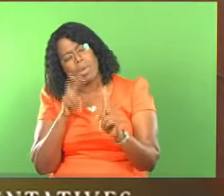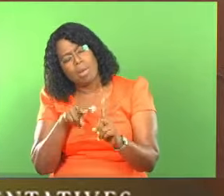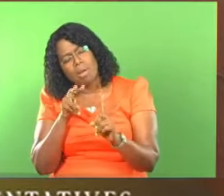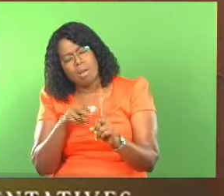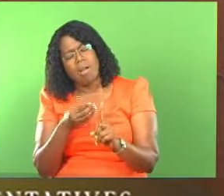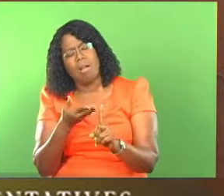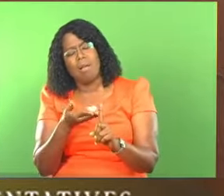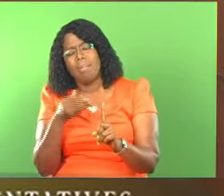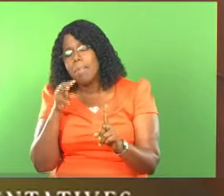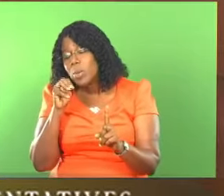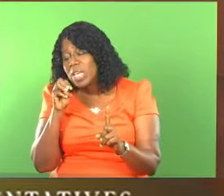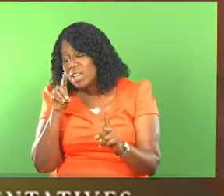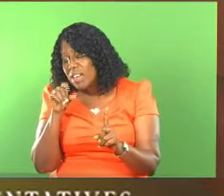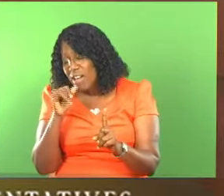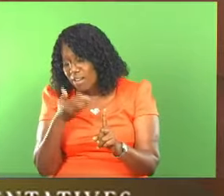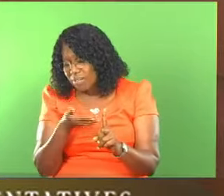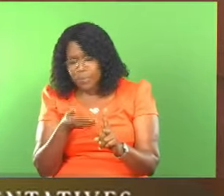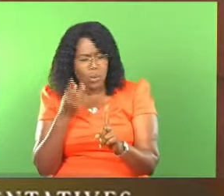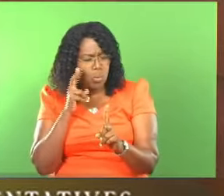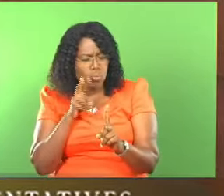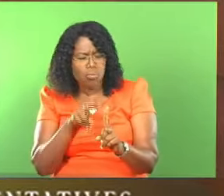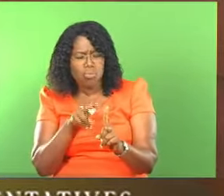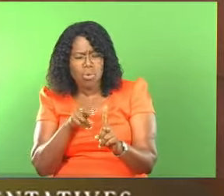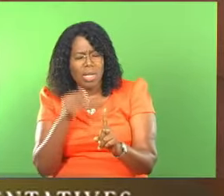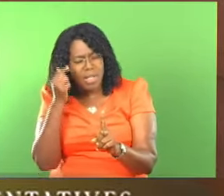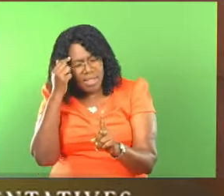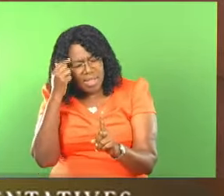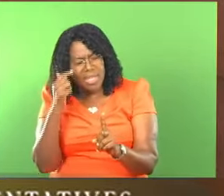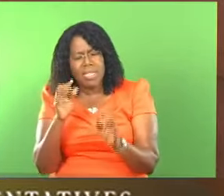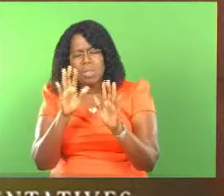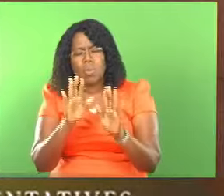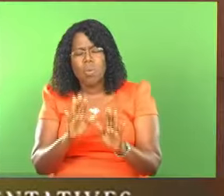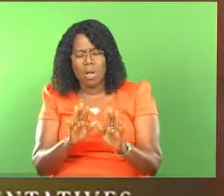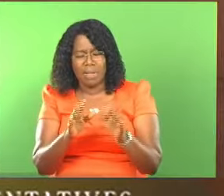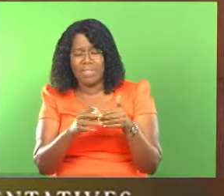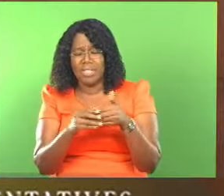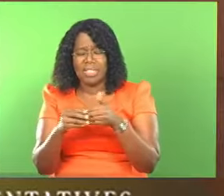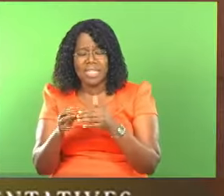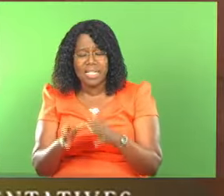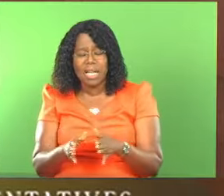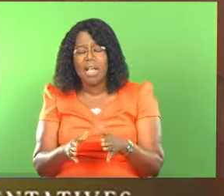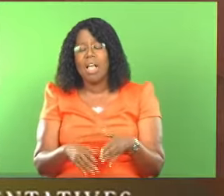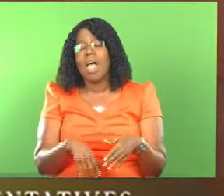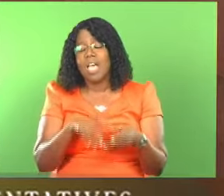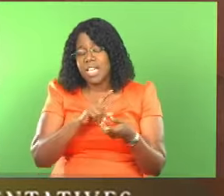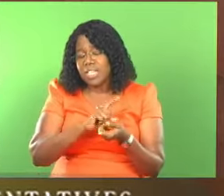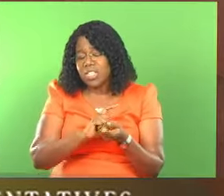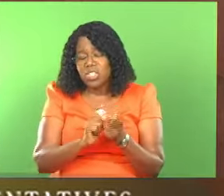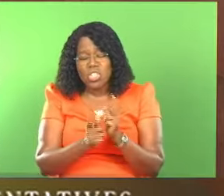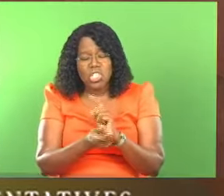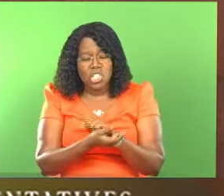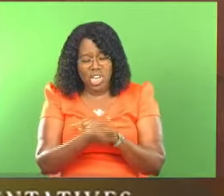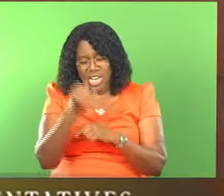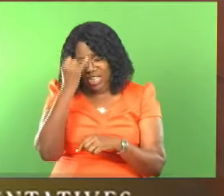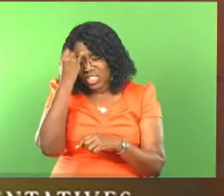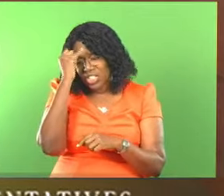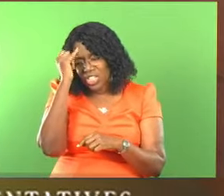transformed and redefined and repositioned his own country as a prominent and dominant global